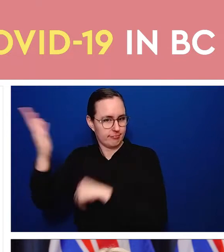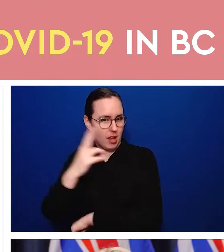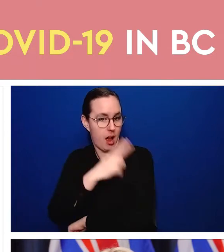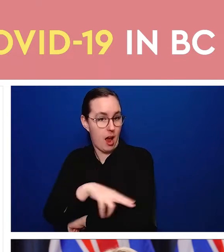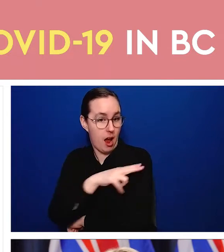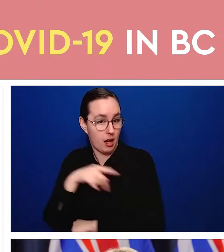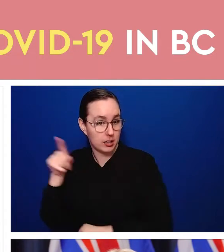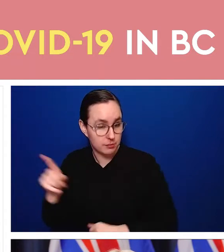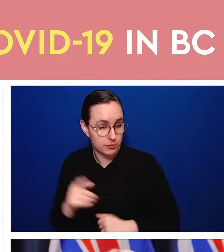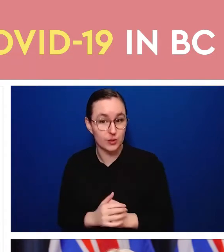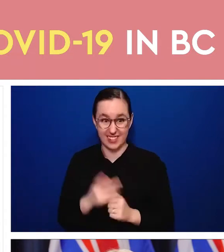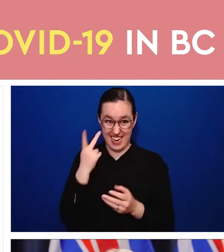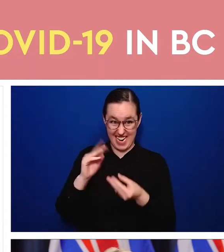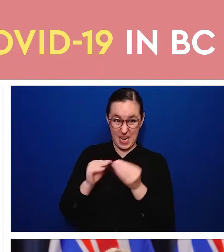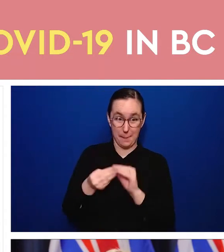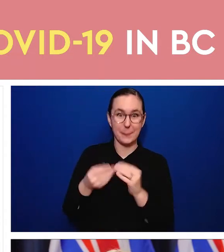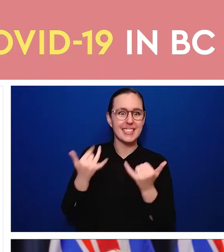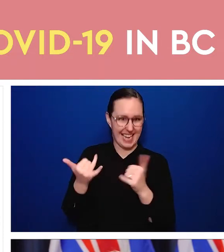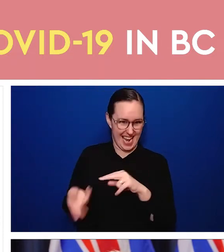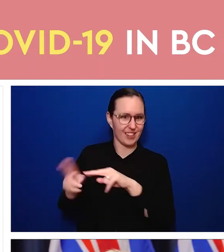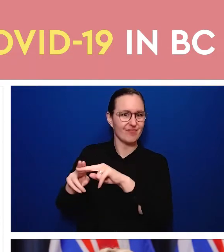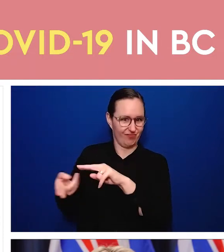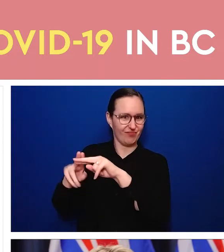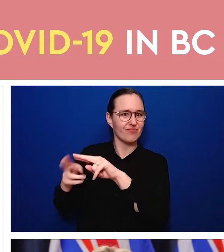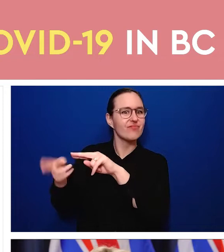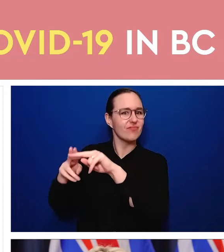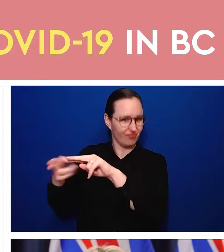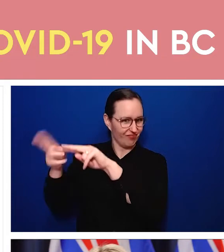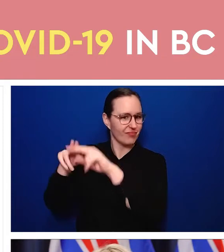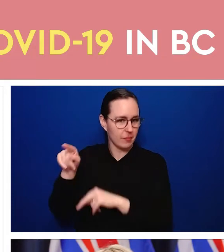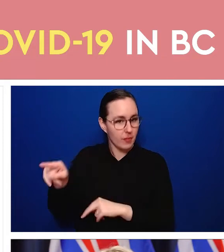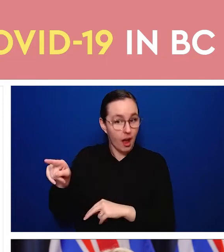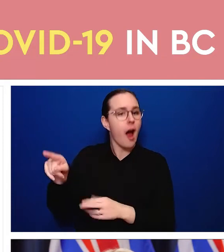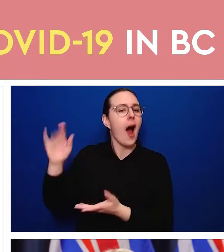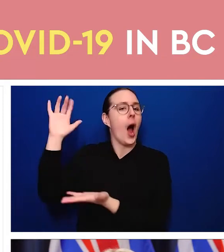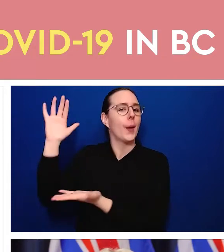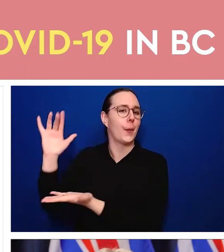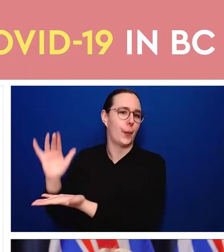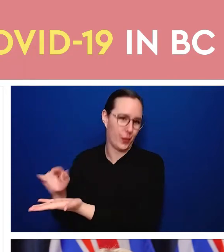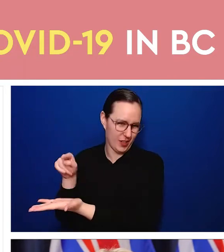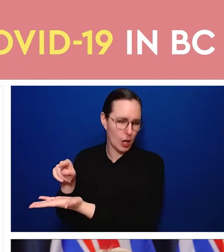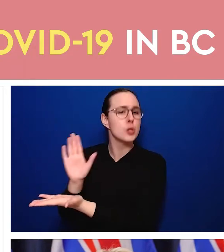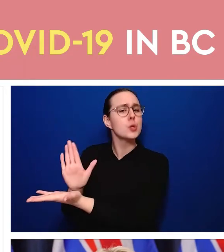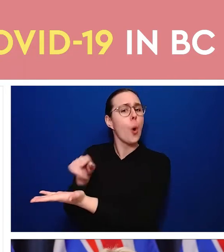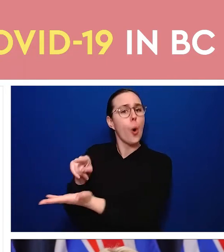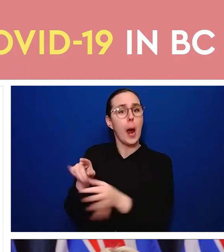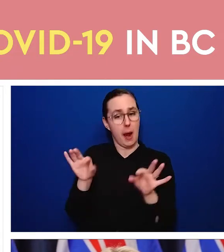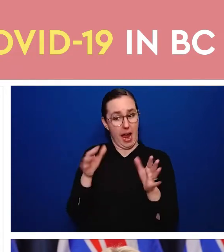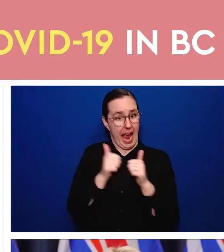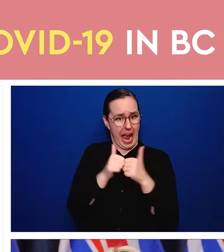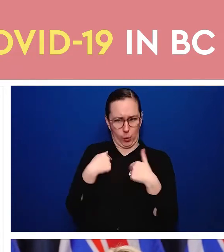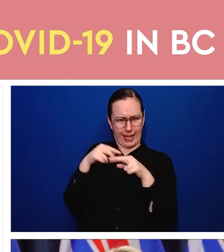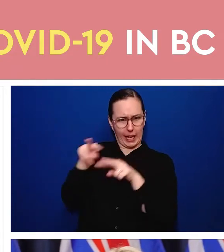We have a number of different surveillance measures that we have been following closely. One of them, of course, is our wastewater surveillance, and we see a